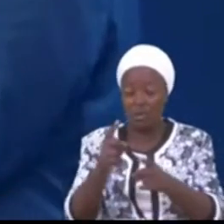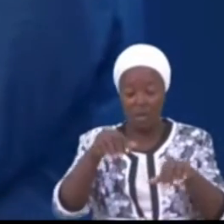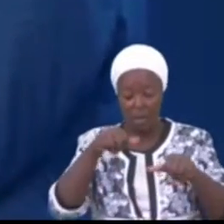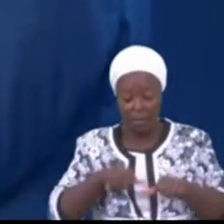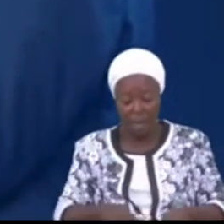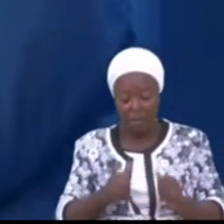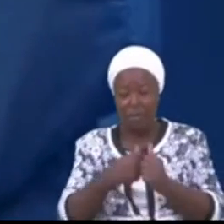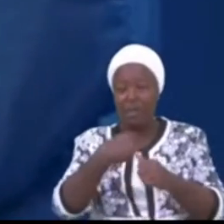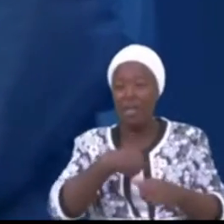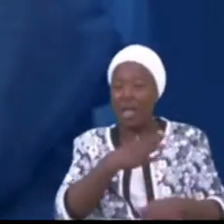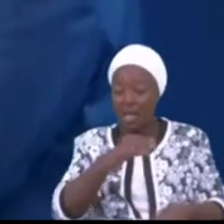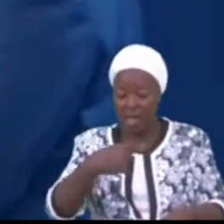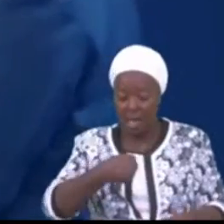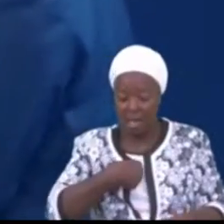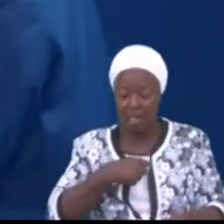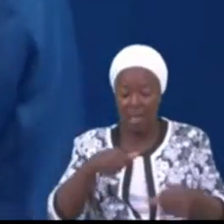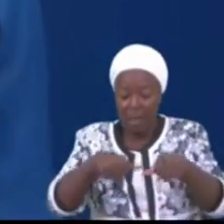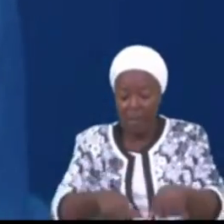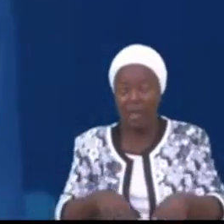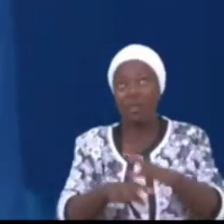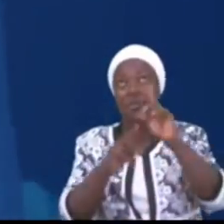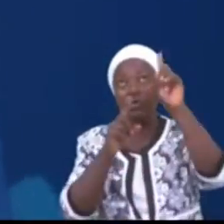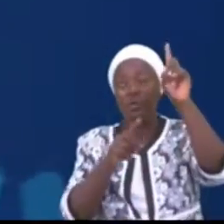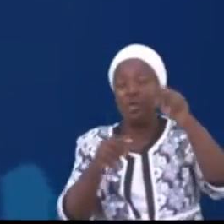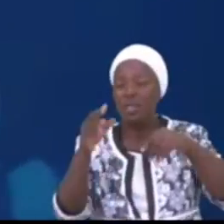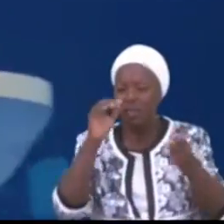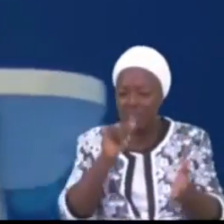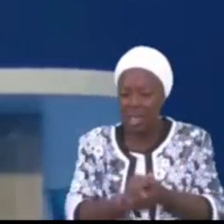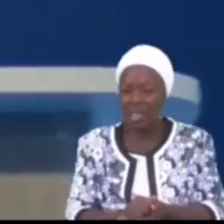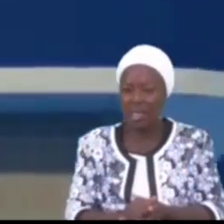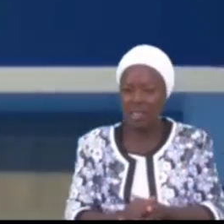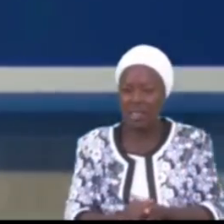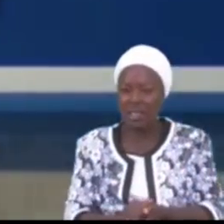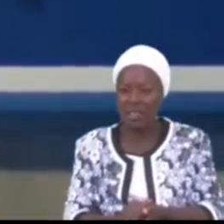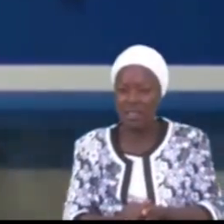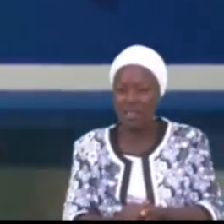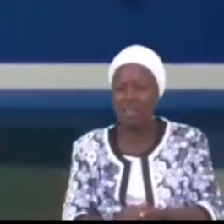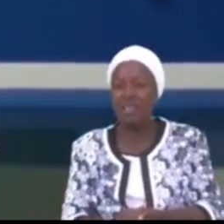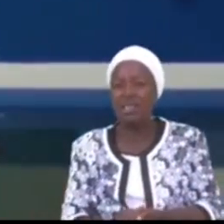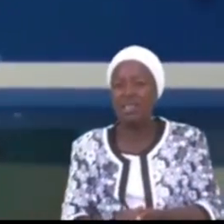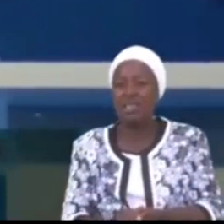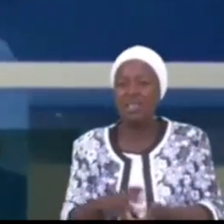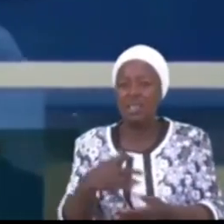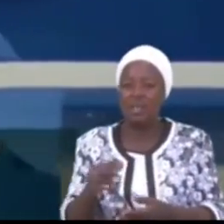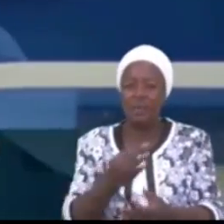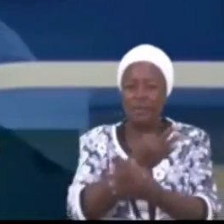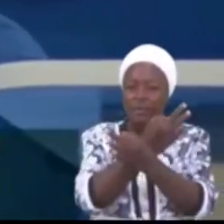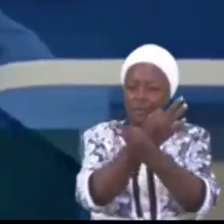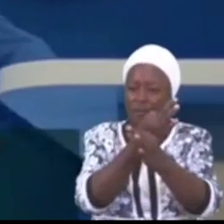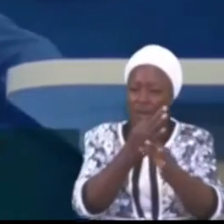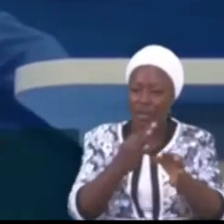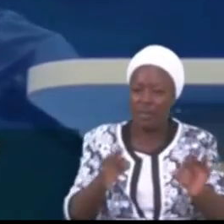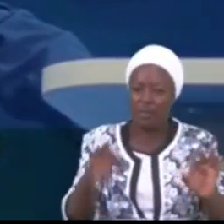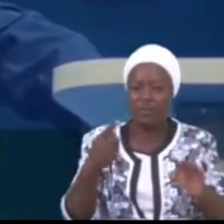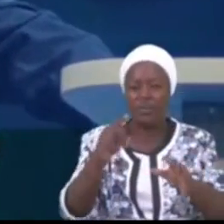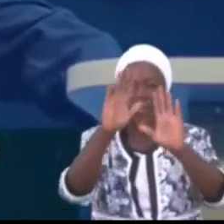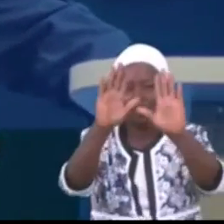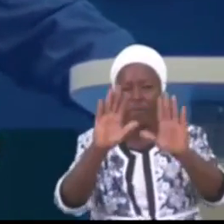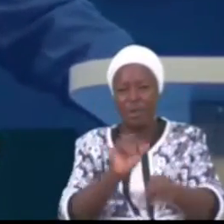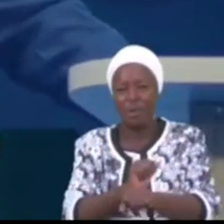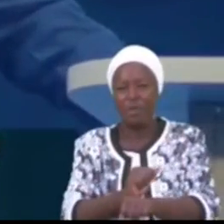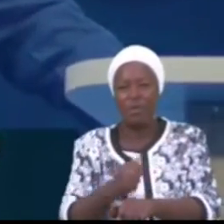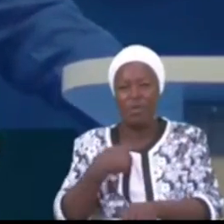I abide in you that the emancipation, the miracle we